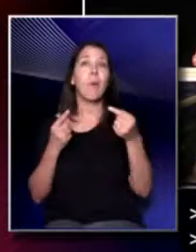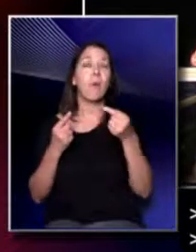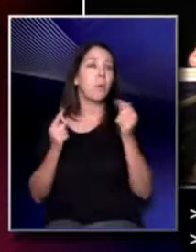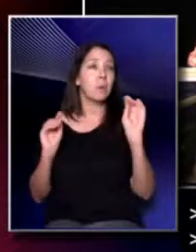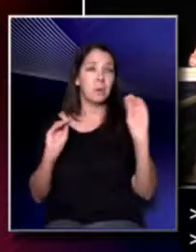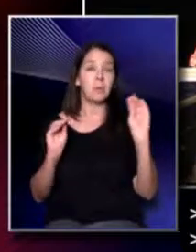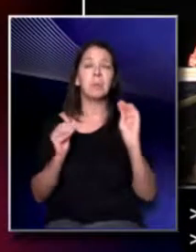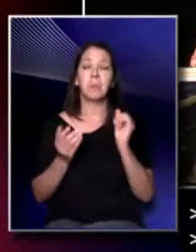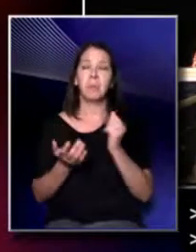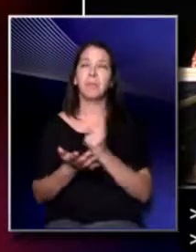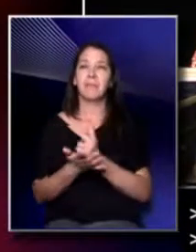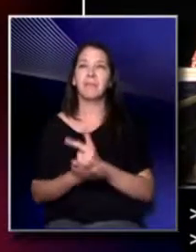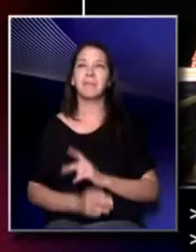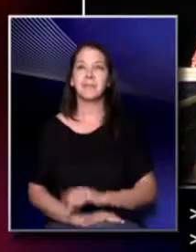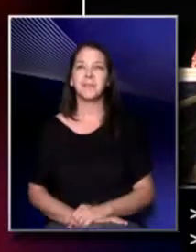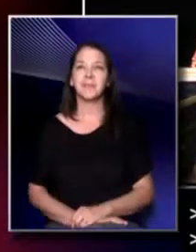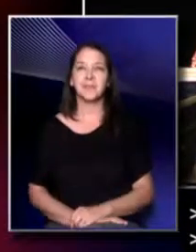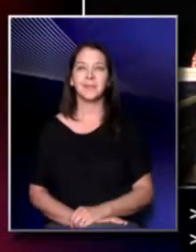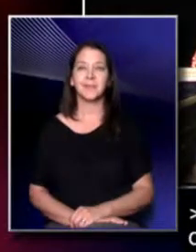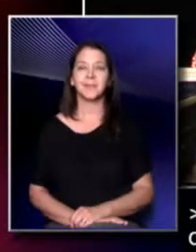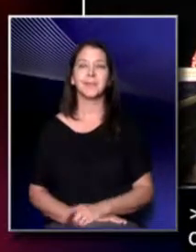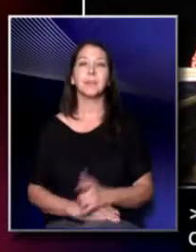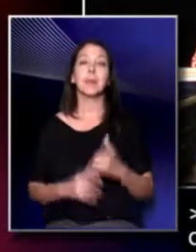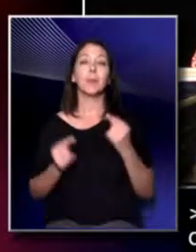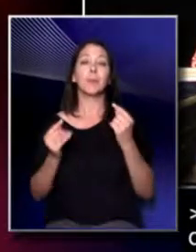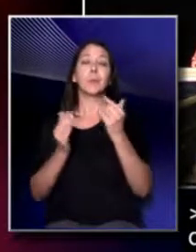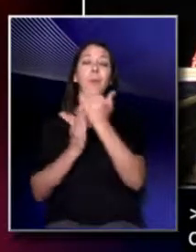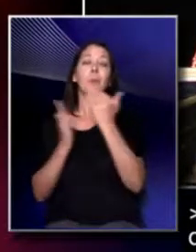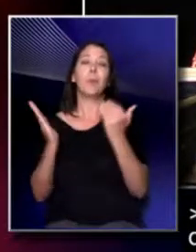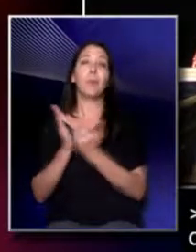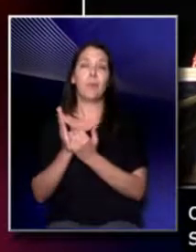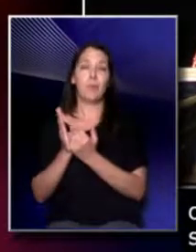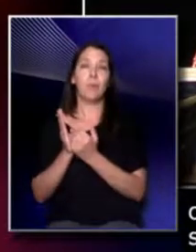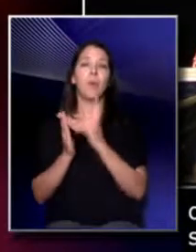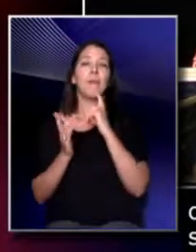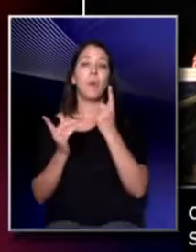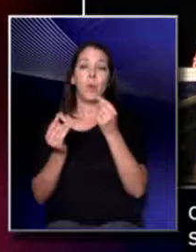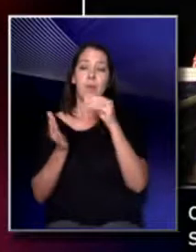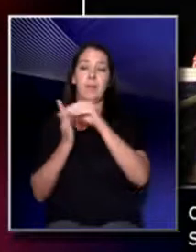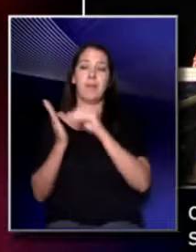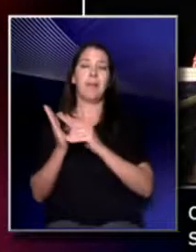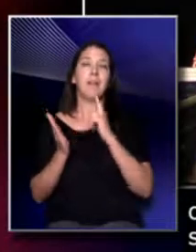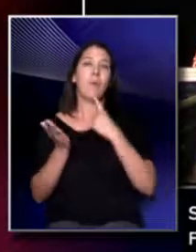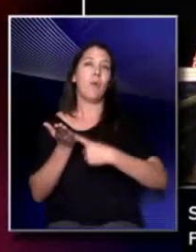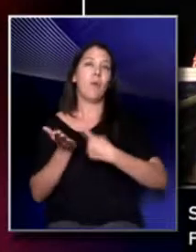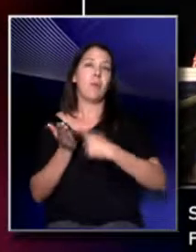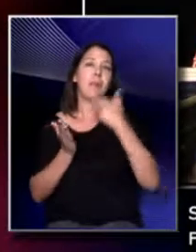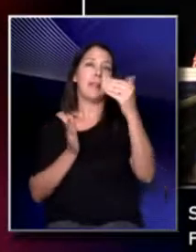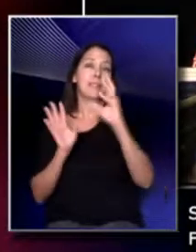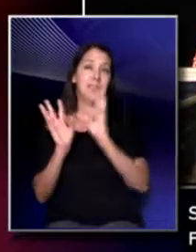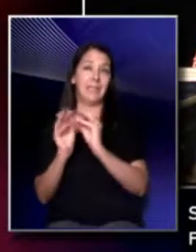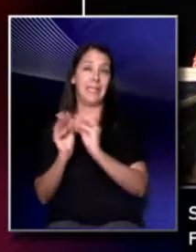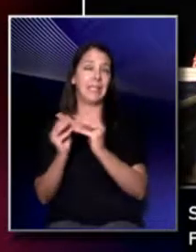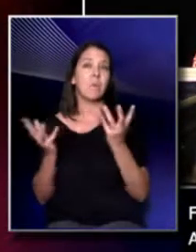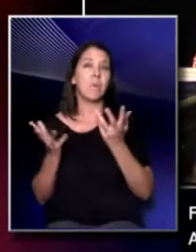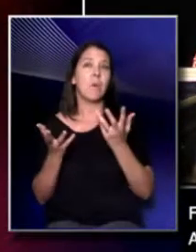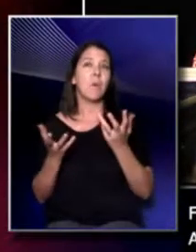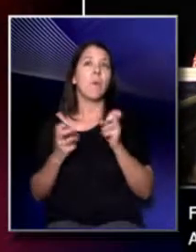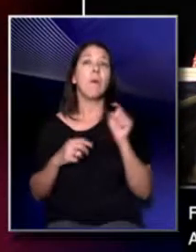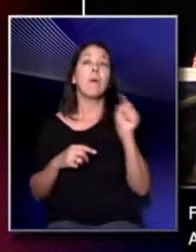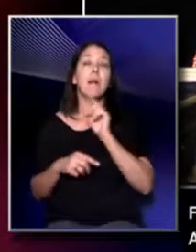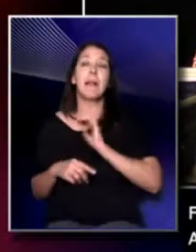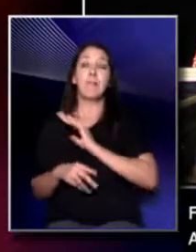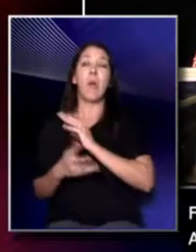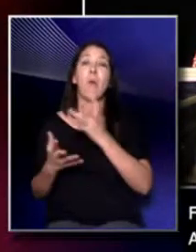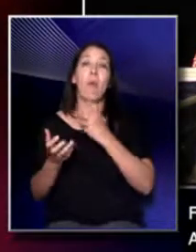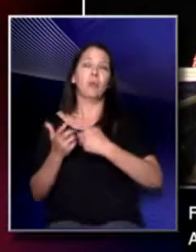it approves. Thank you. So next is call for agenda items for the next meeting. Are there any agenda items that any board members would